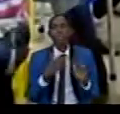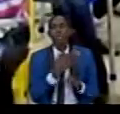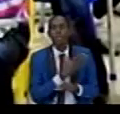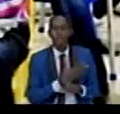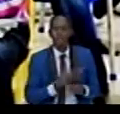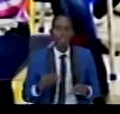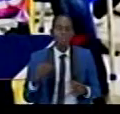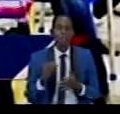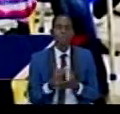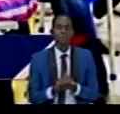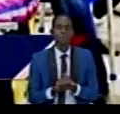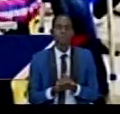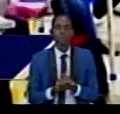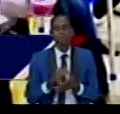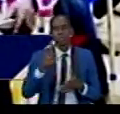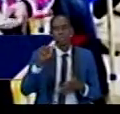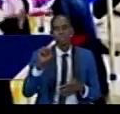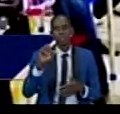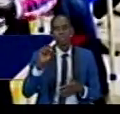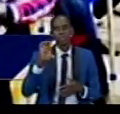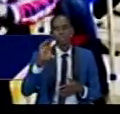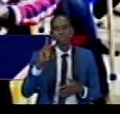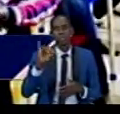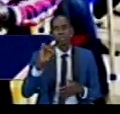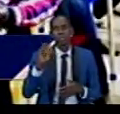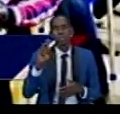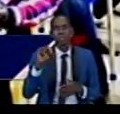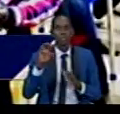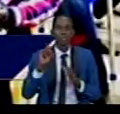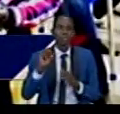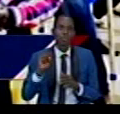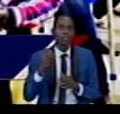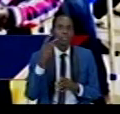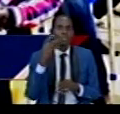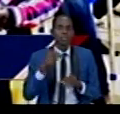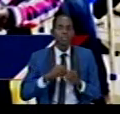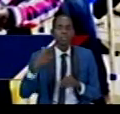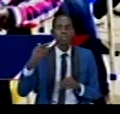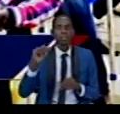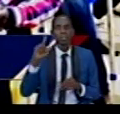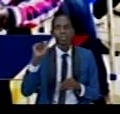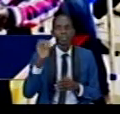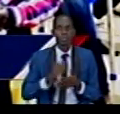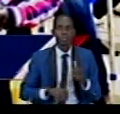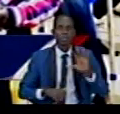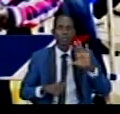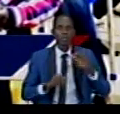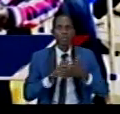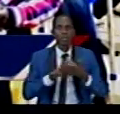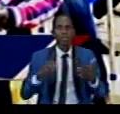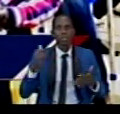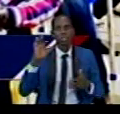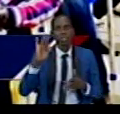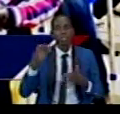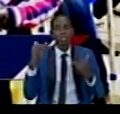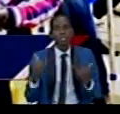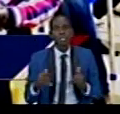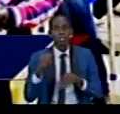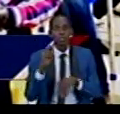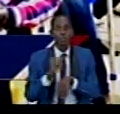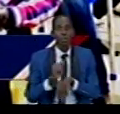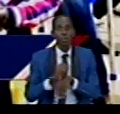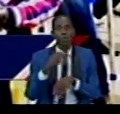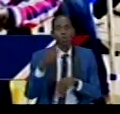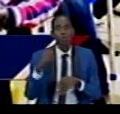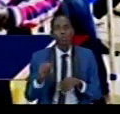5. I'm reading from verse 19. Galatians chapter 5 verse 19. Now the works of the flesh